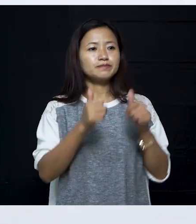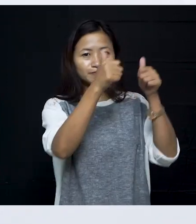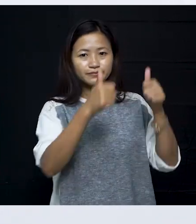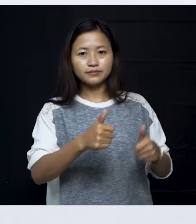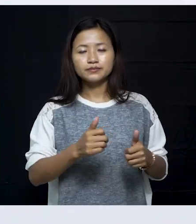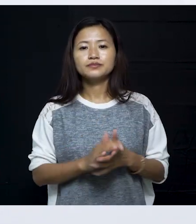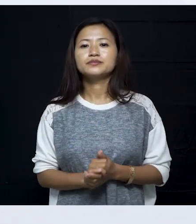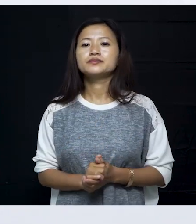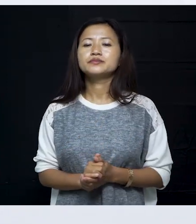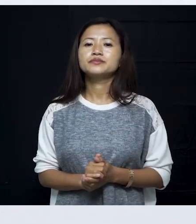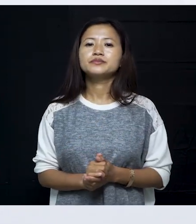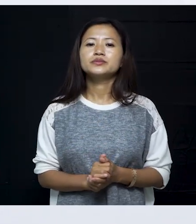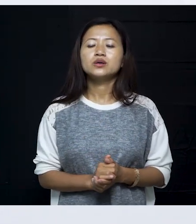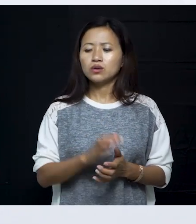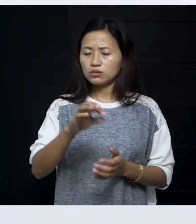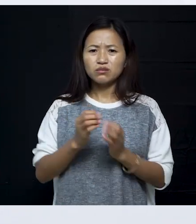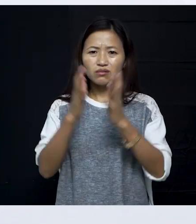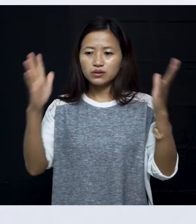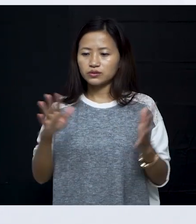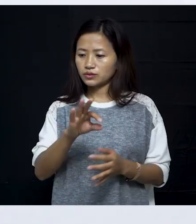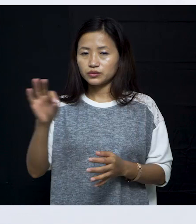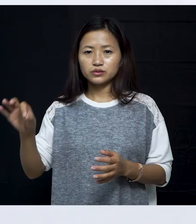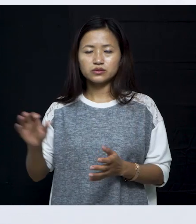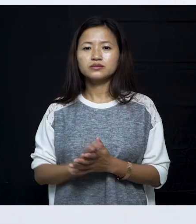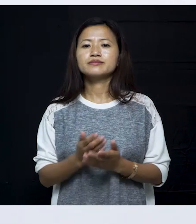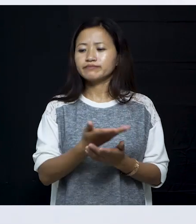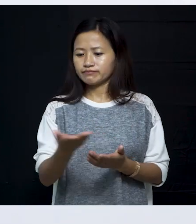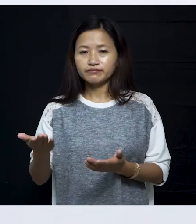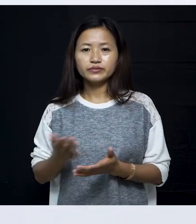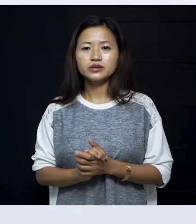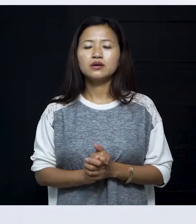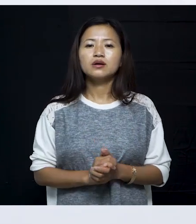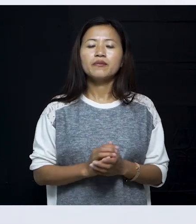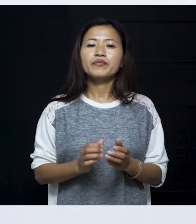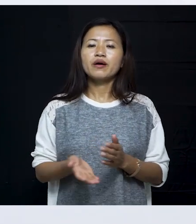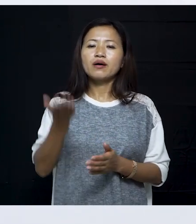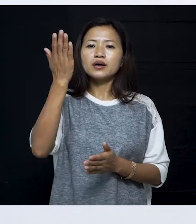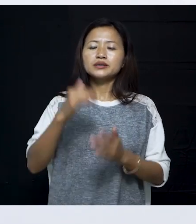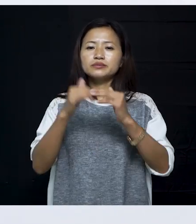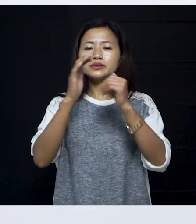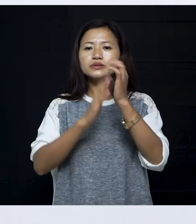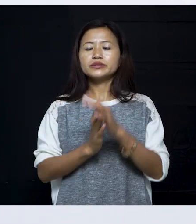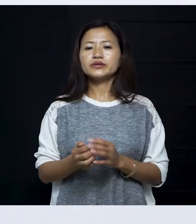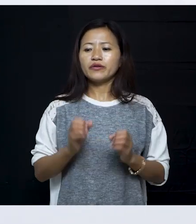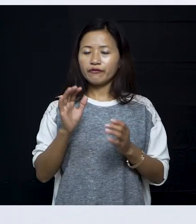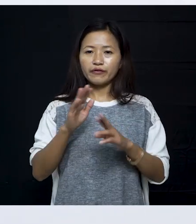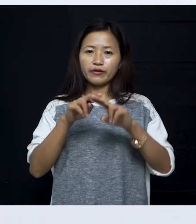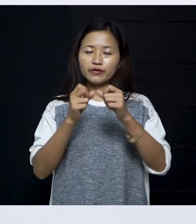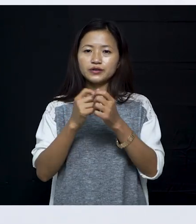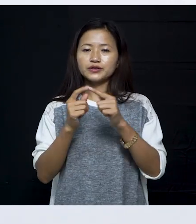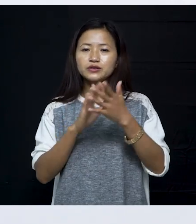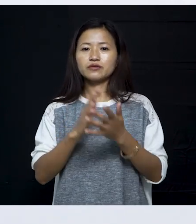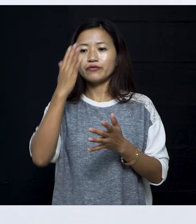you have lots of options there, in fact, clues there, height, build, age, face, eyes. Now think about